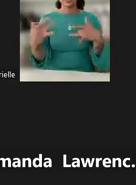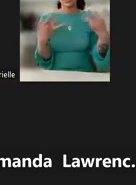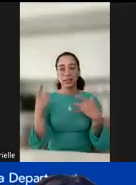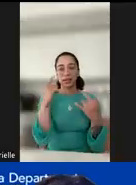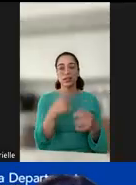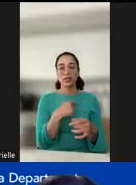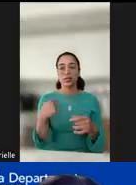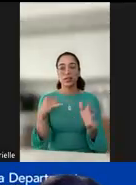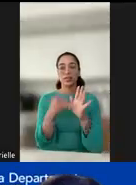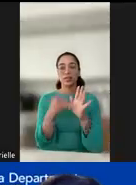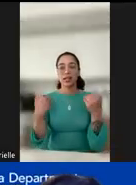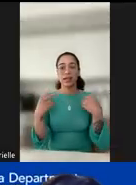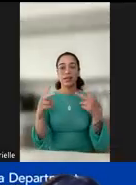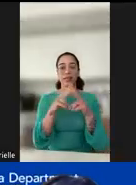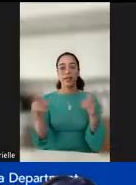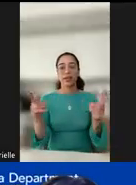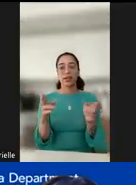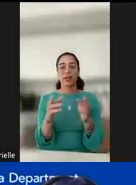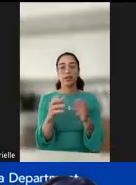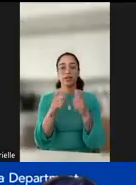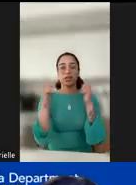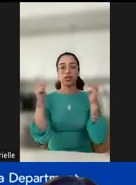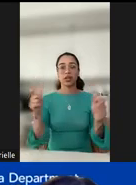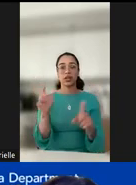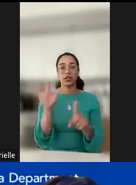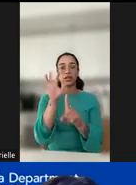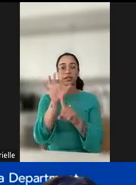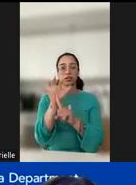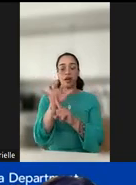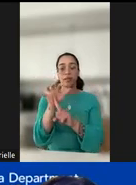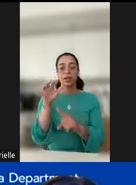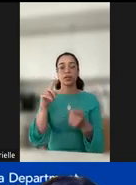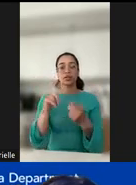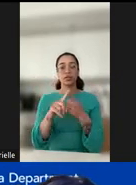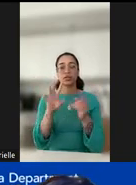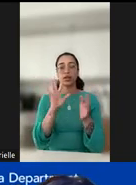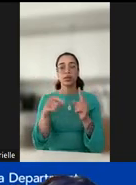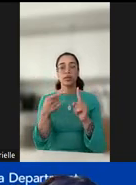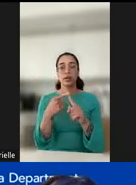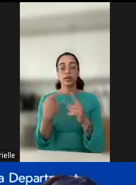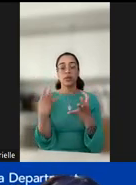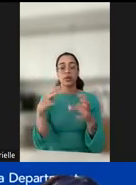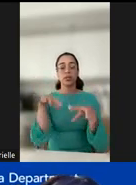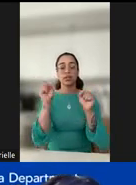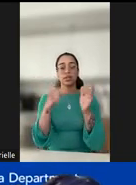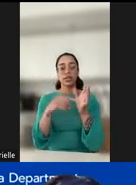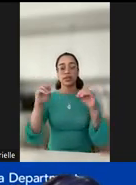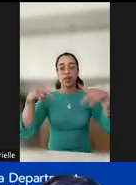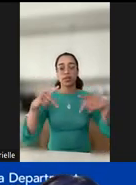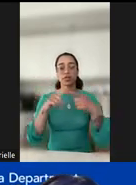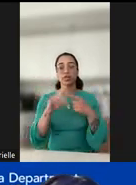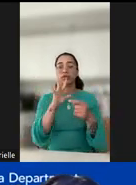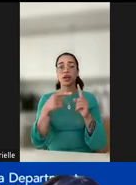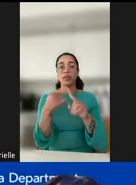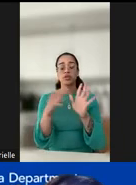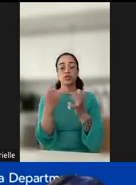some exciting topics. I want to take this opportunity to just acknowledge all our committee members. So if